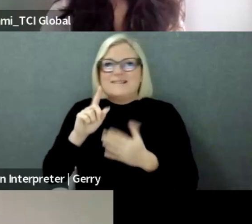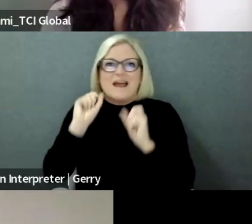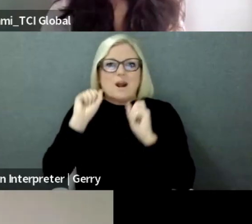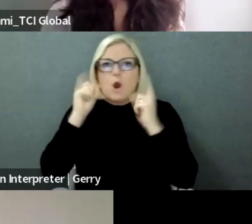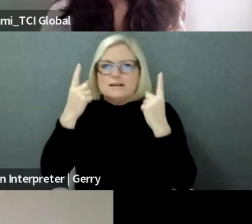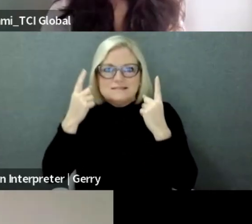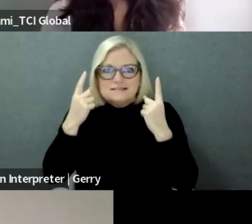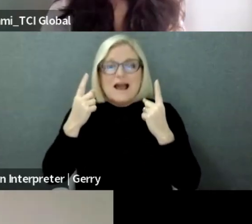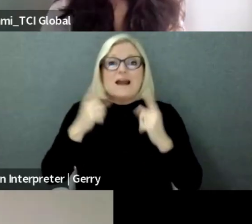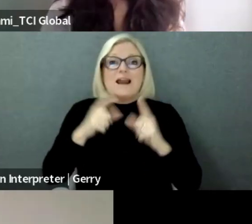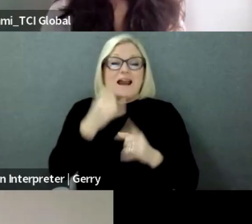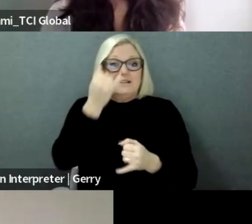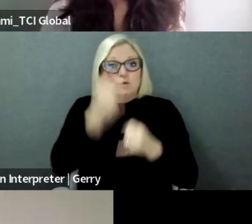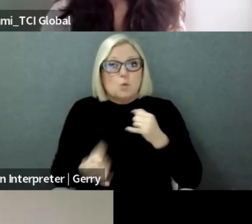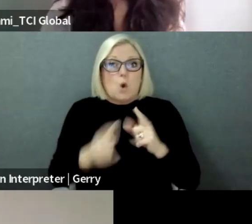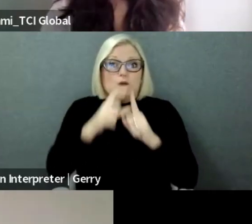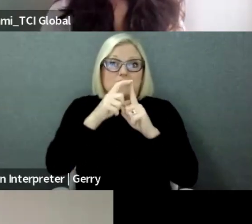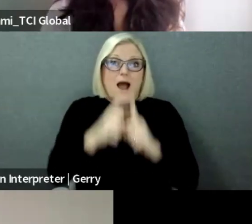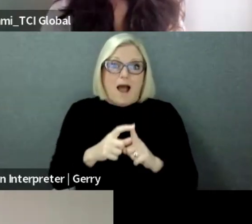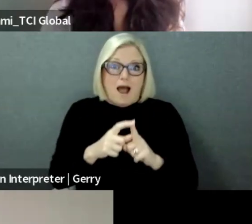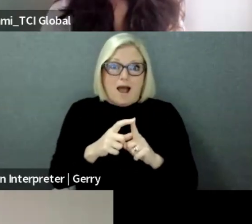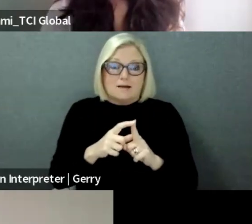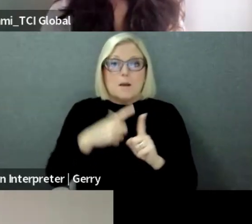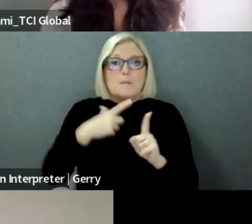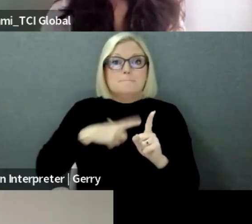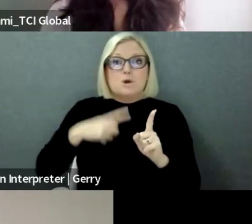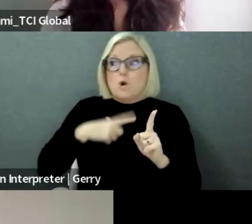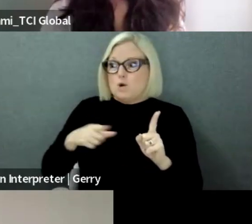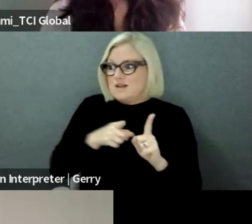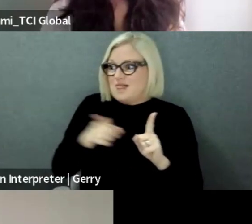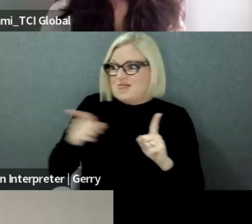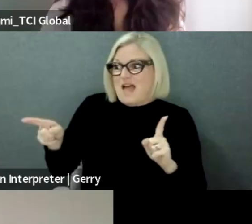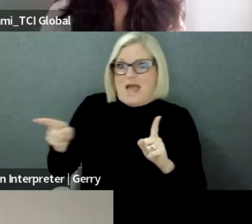with psychosocial disabilities to know their rights and to use